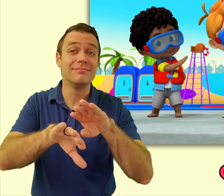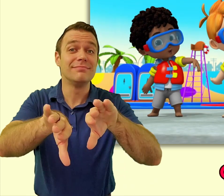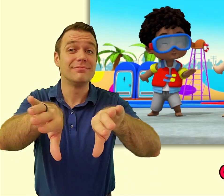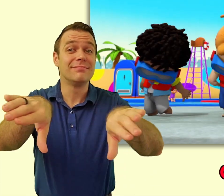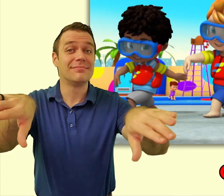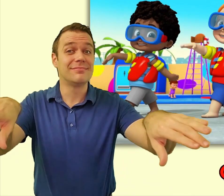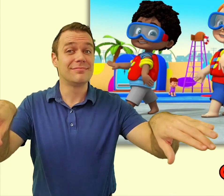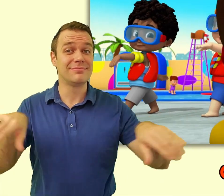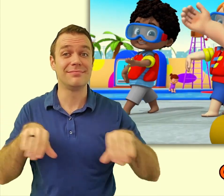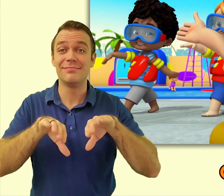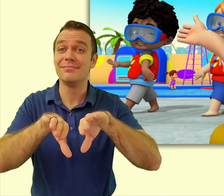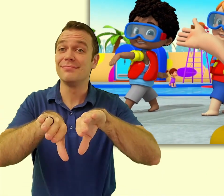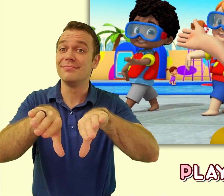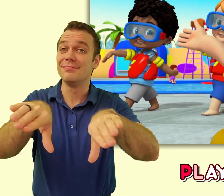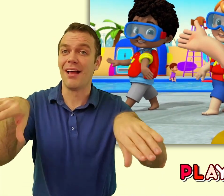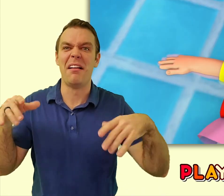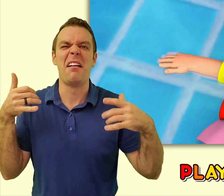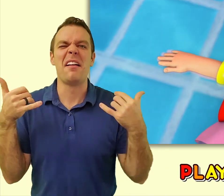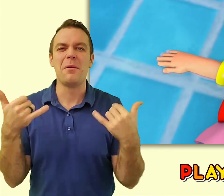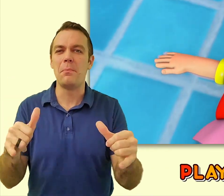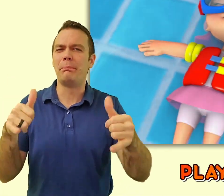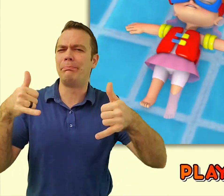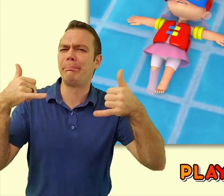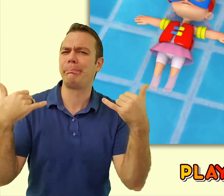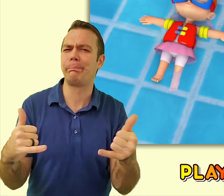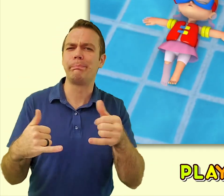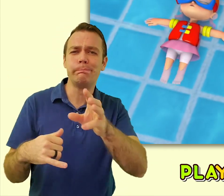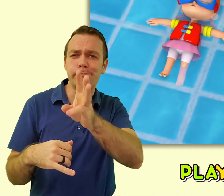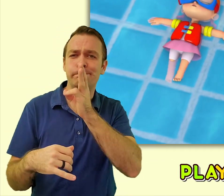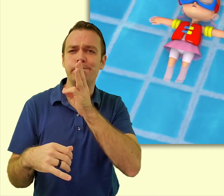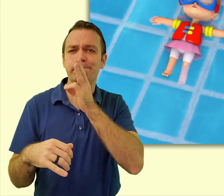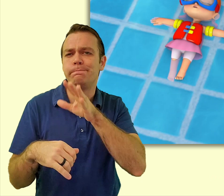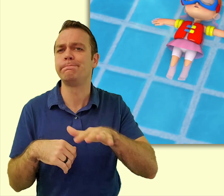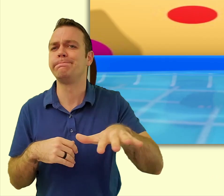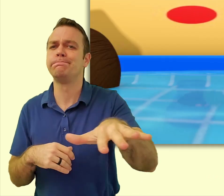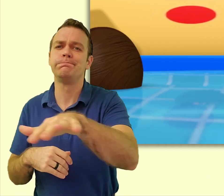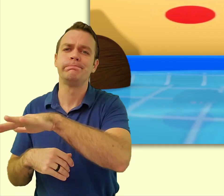Swimming, oh swimming, playing in the pool.